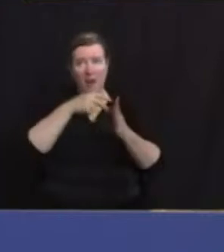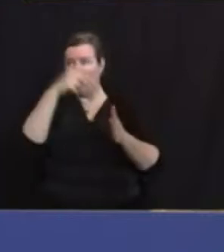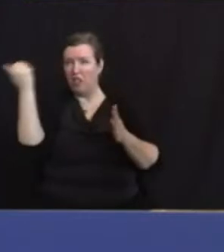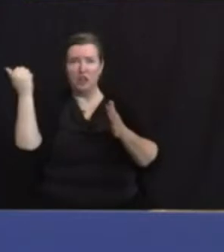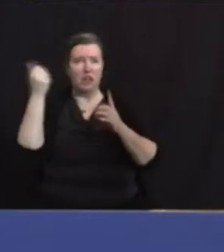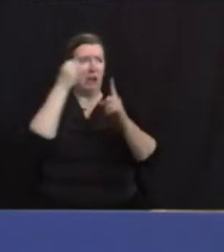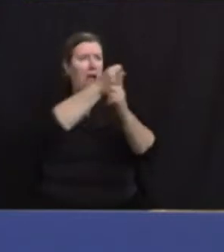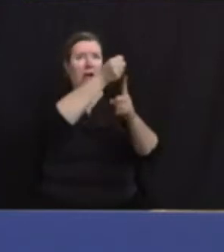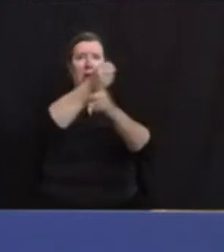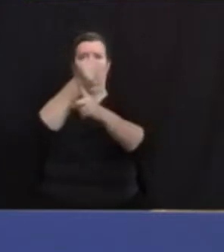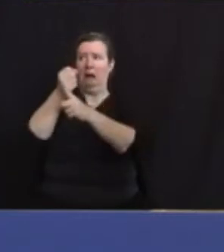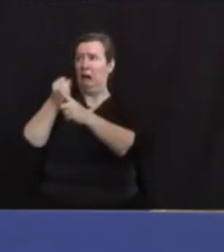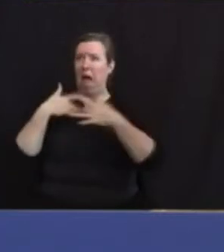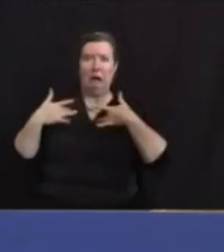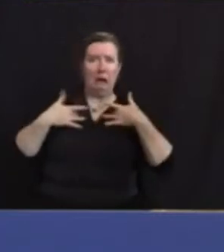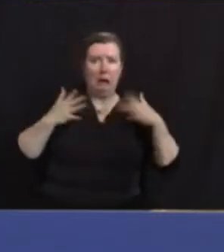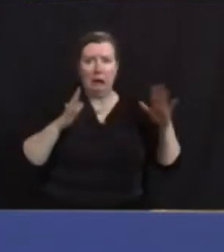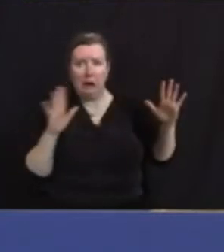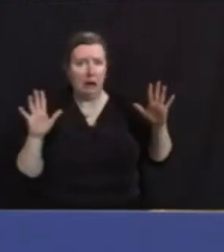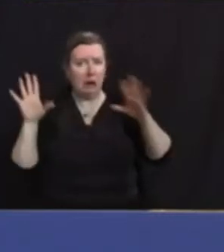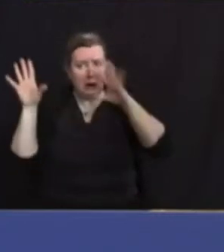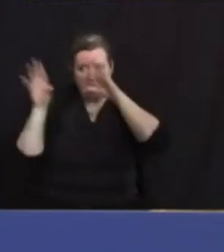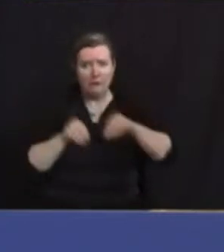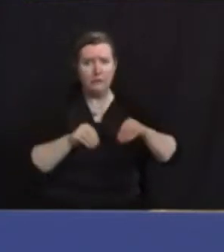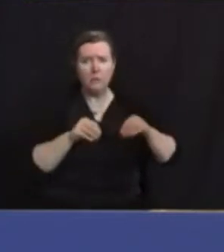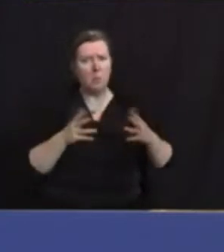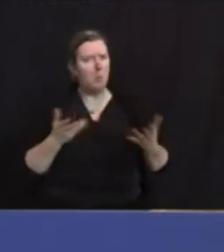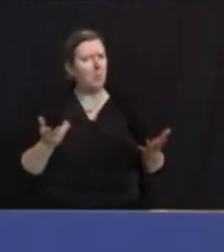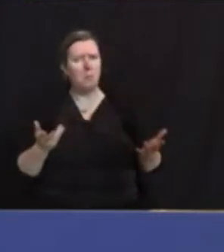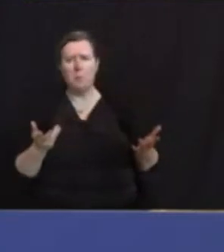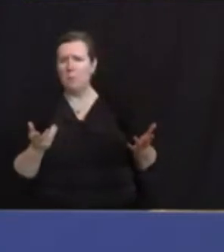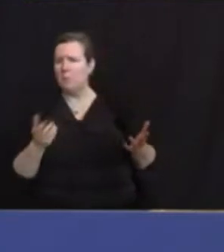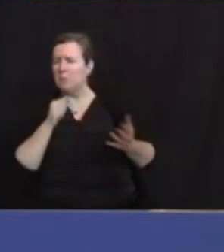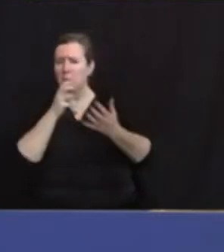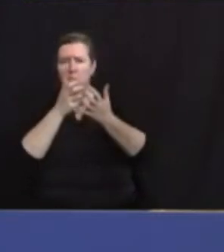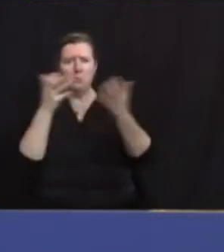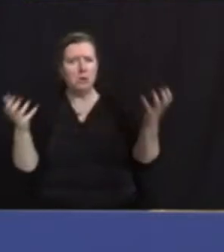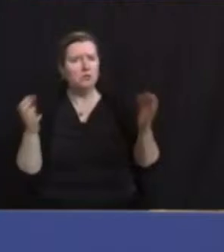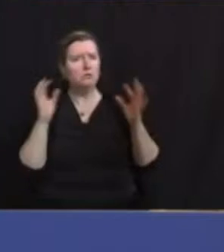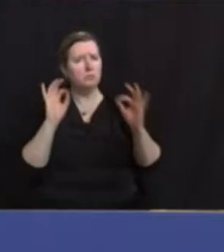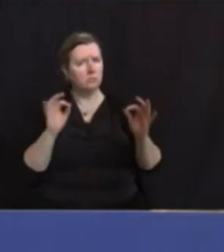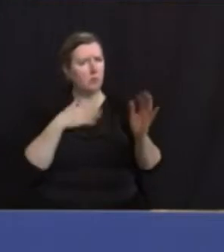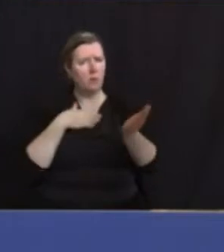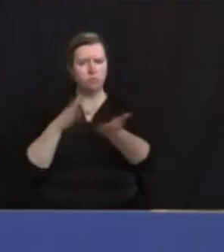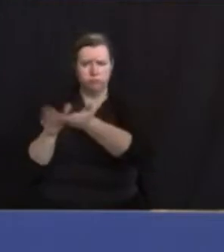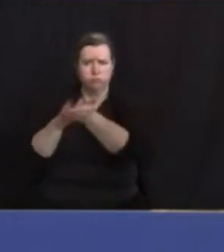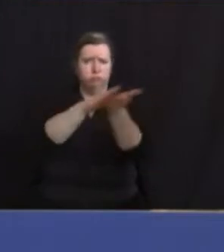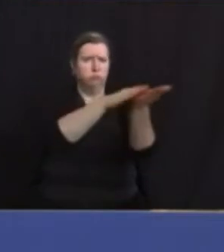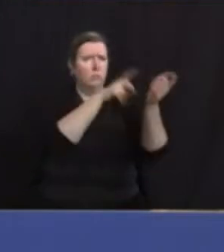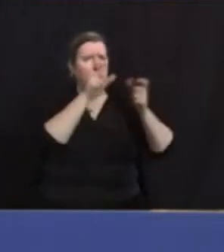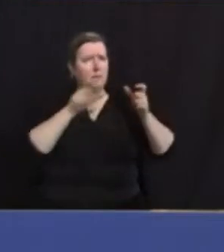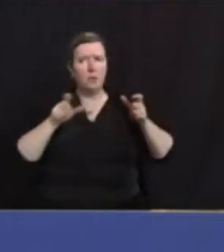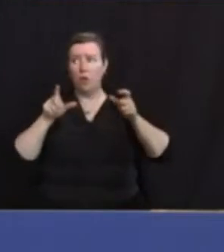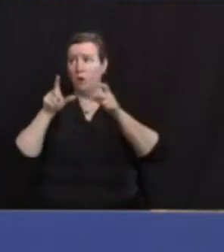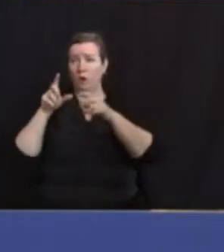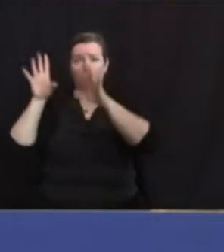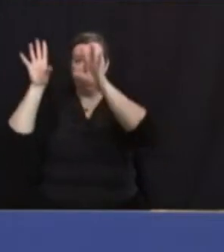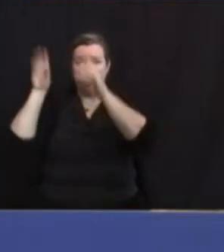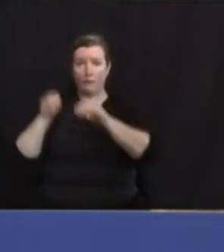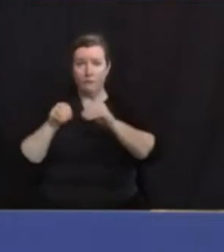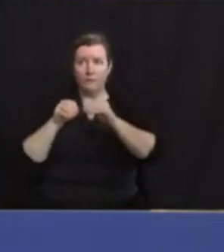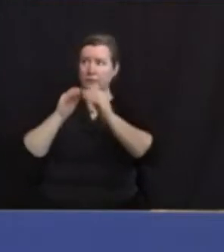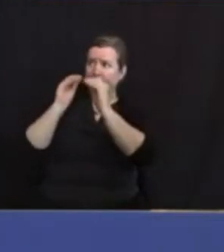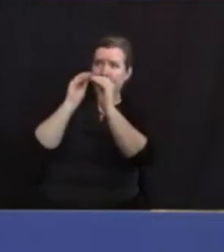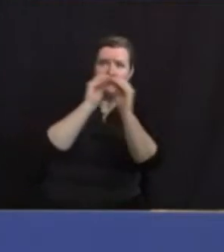fear and expectation. So hats off again to the men and women who were up in the polls, putting people back into power. I don't have a number right now,